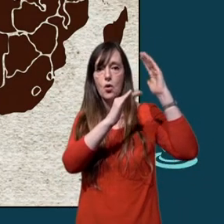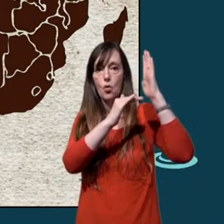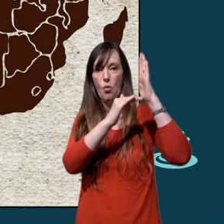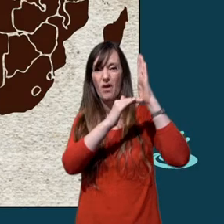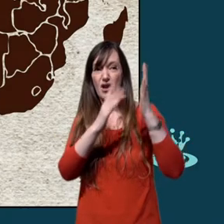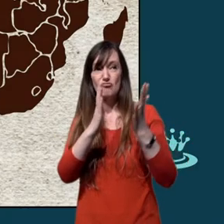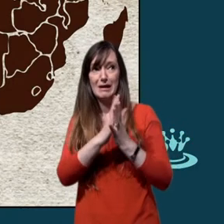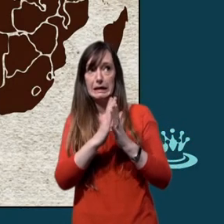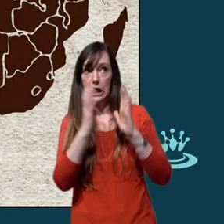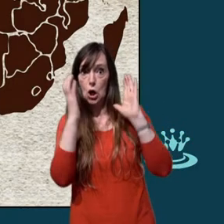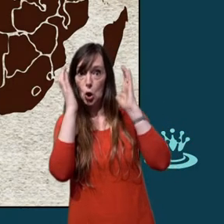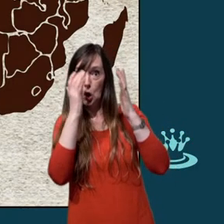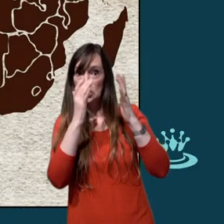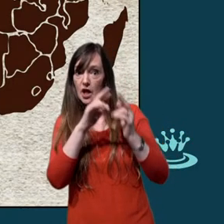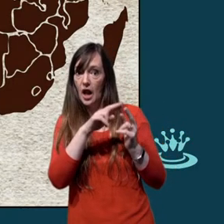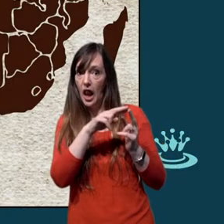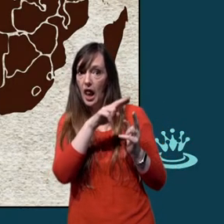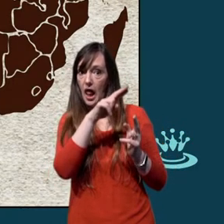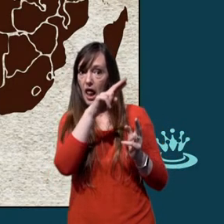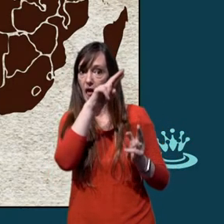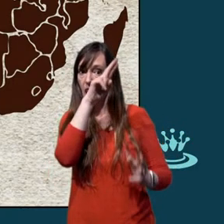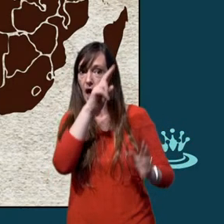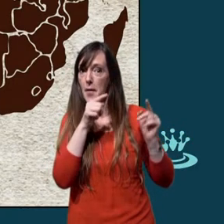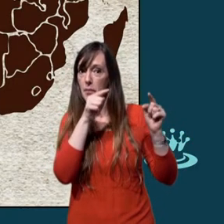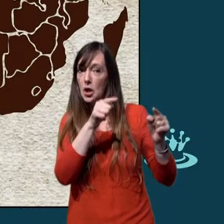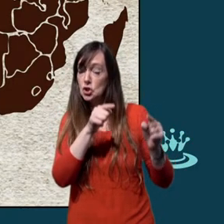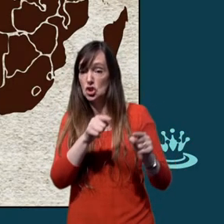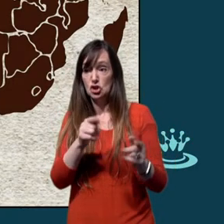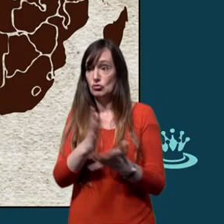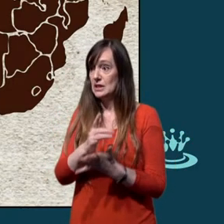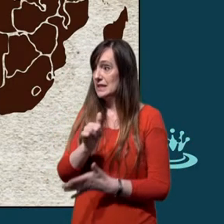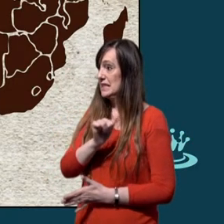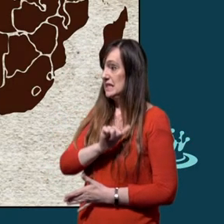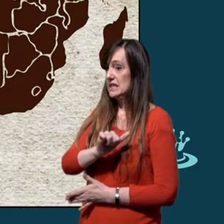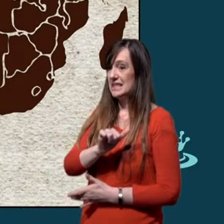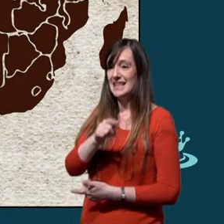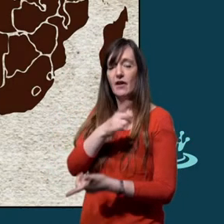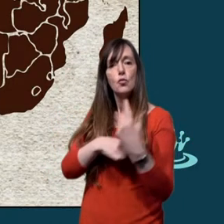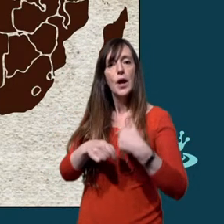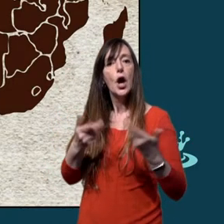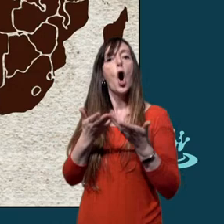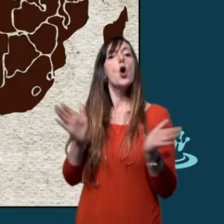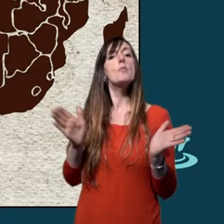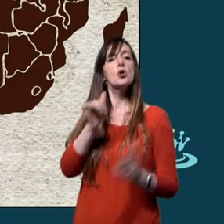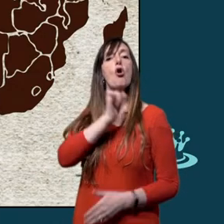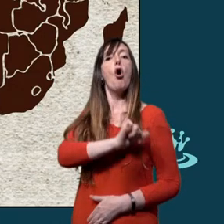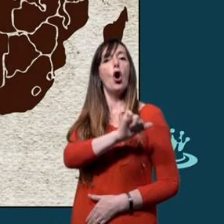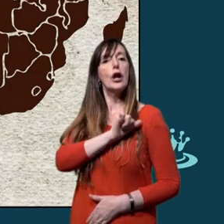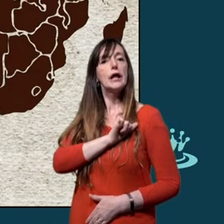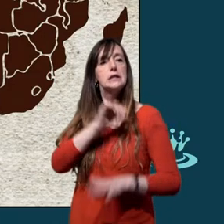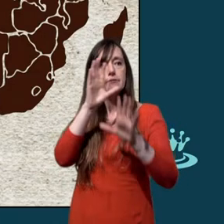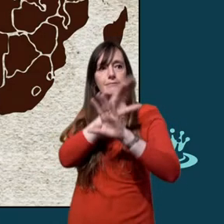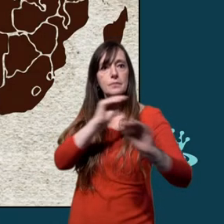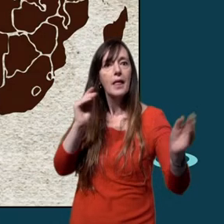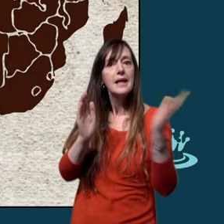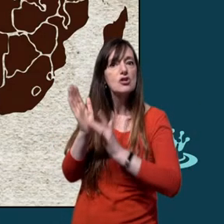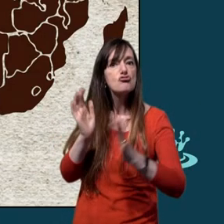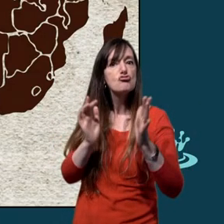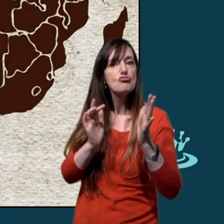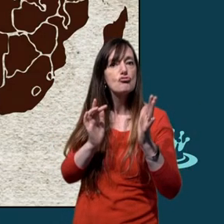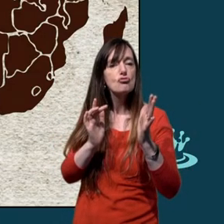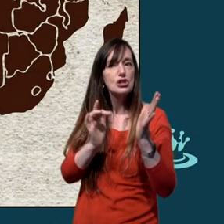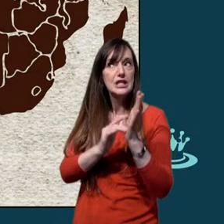of concern. And we have to be honest, if we're being open and honest with those around us about what